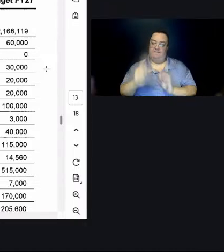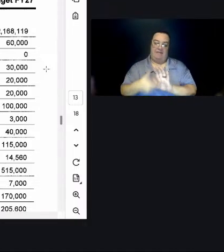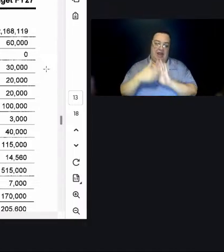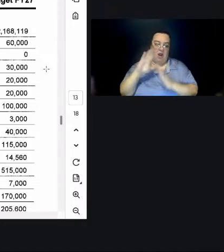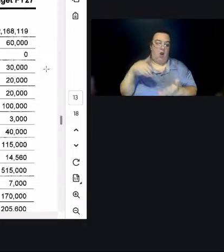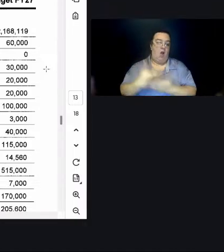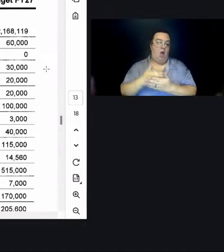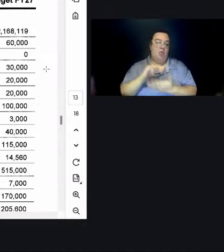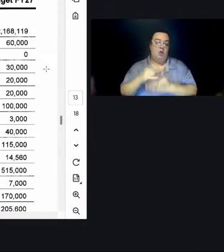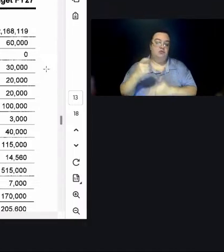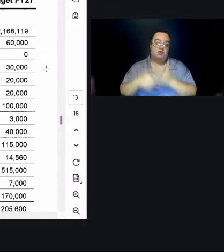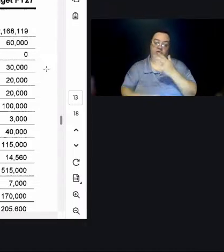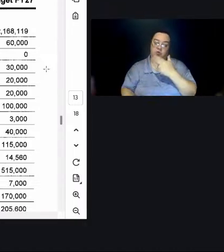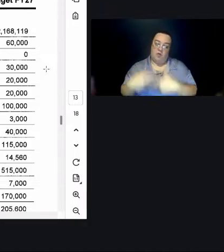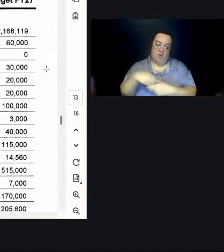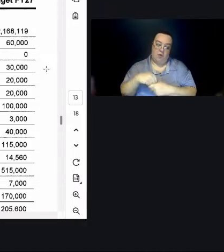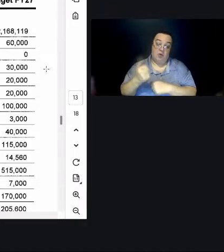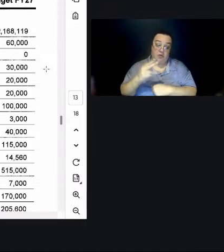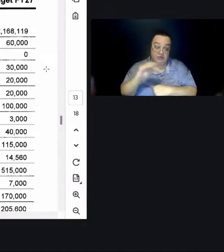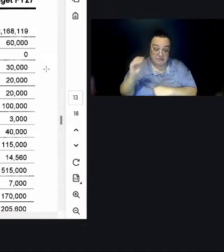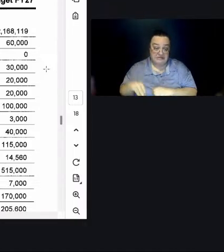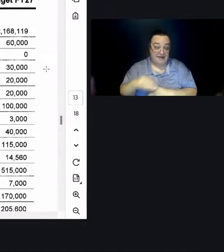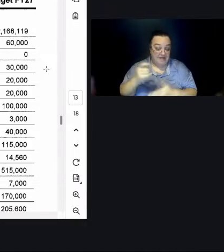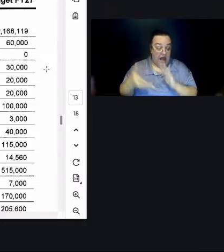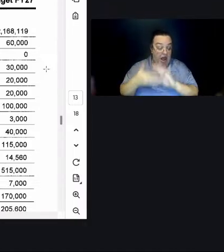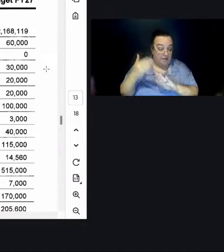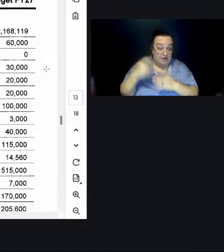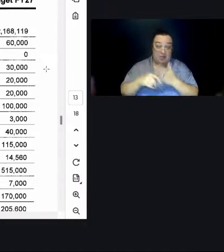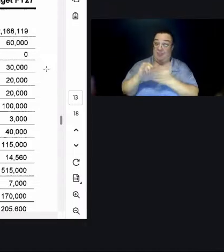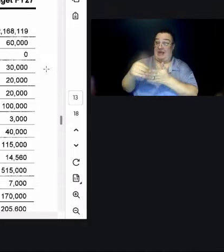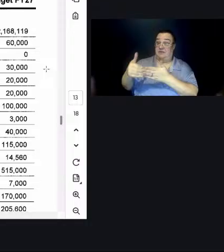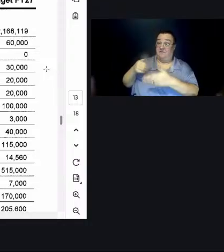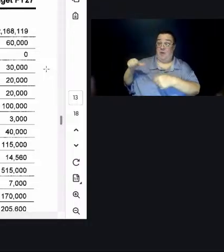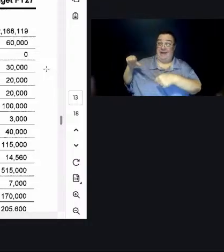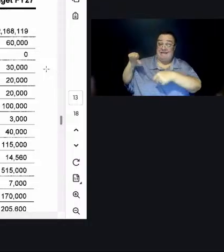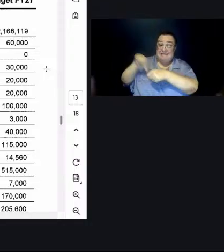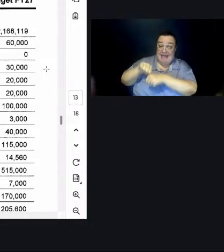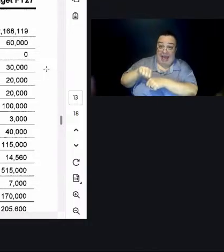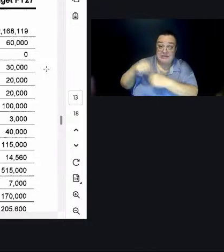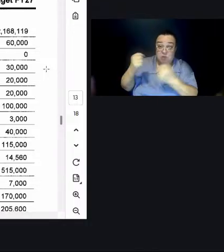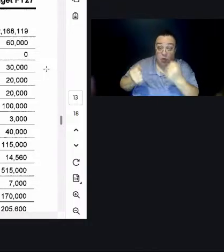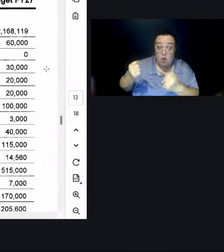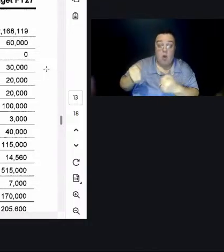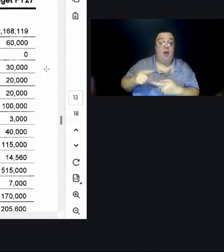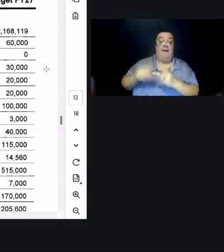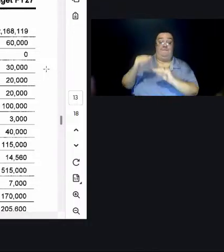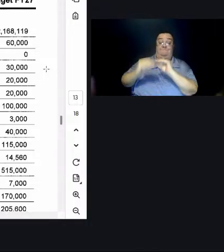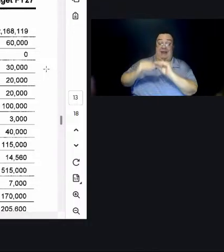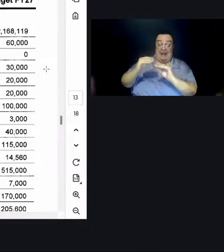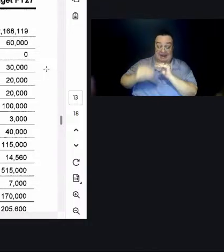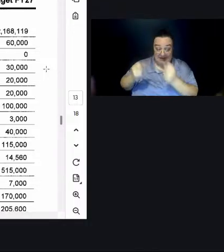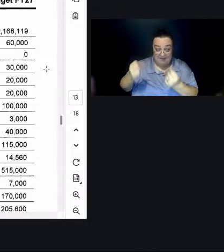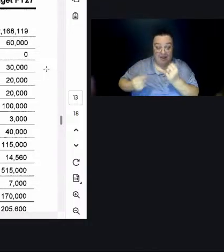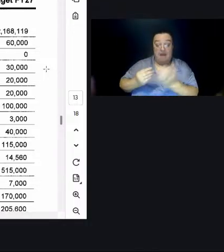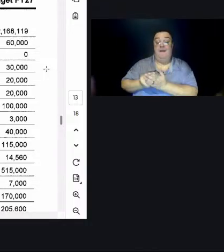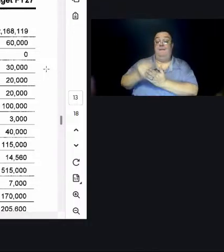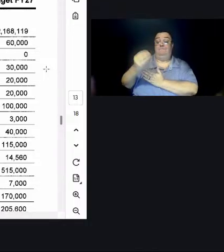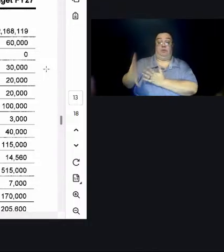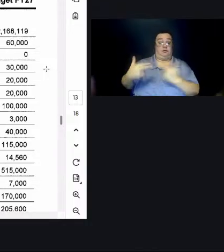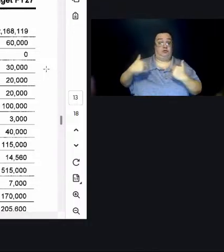That's before we put gas in our cars, maintenance for our vehicles, purchase uniforms, and everything else that you